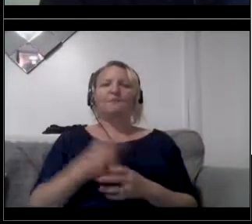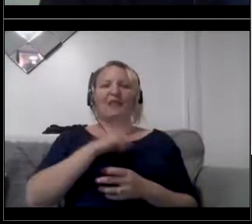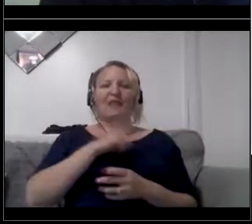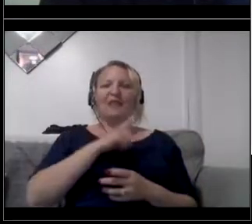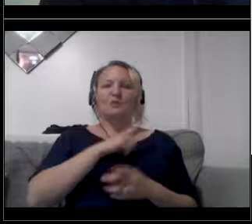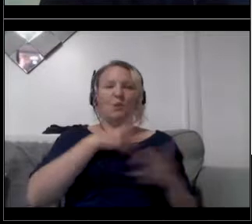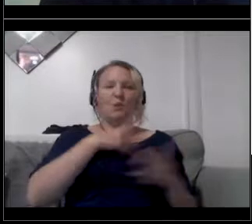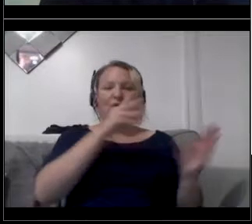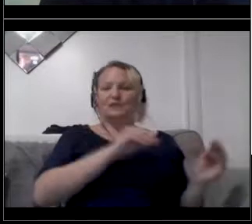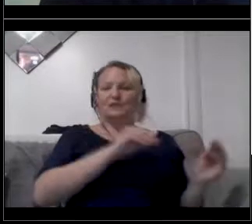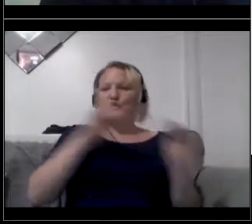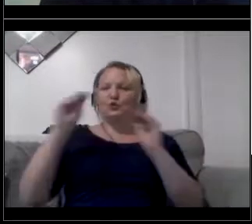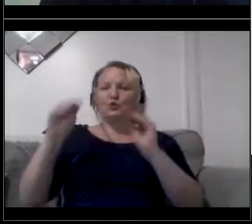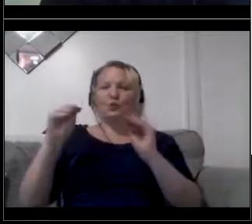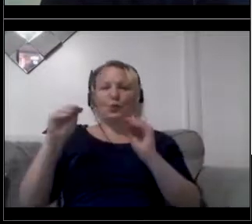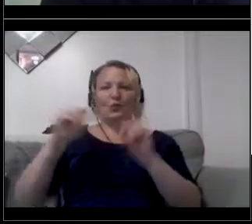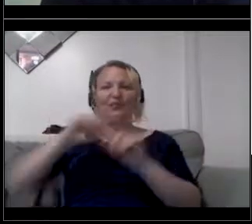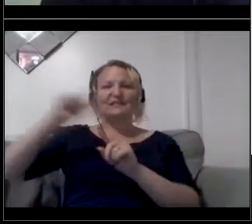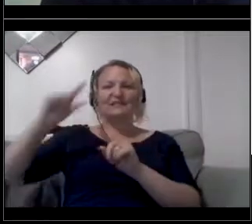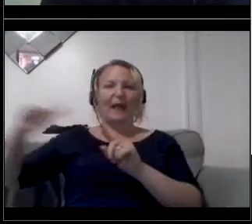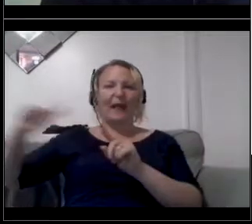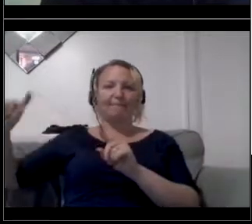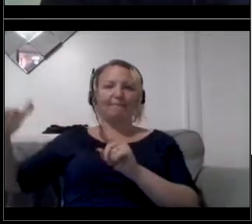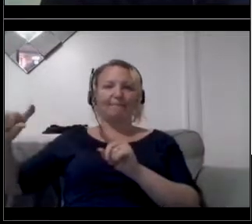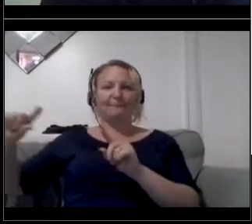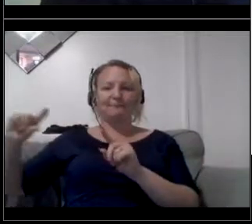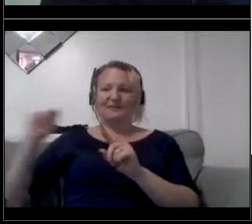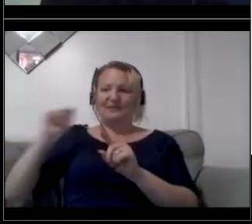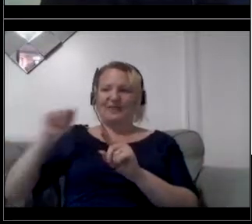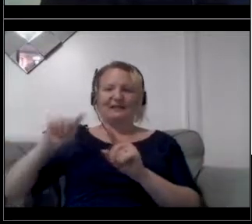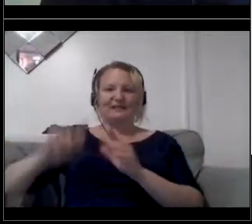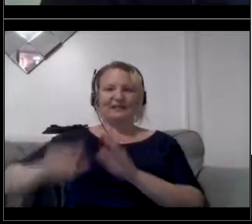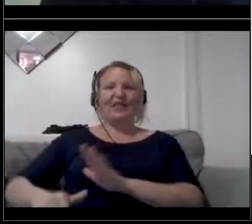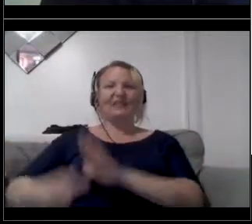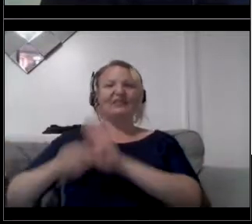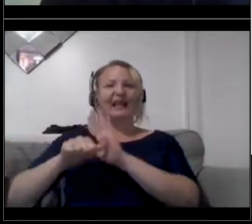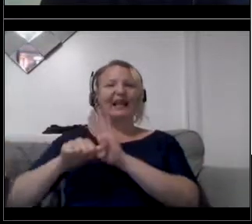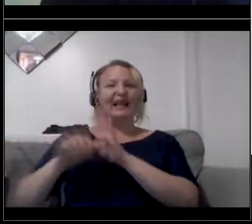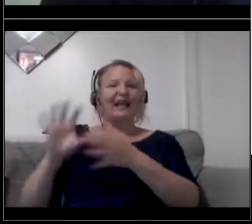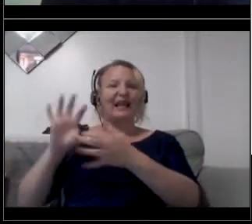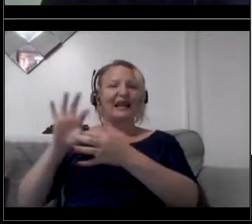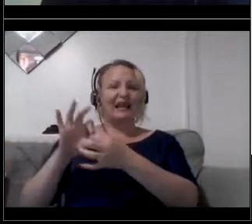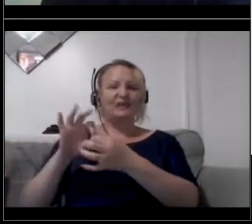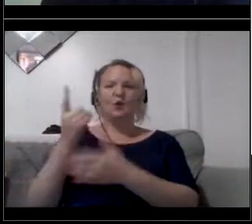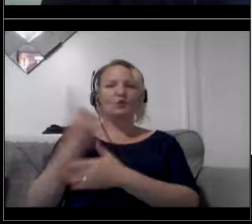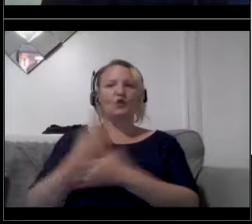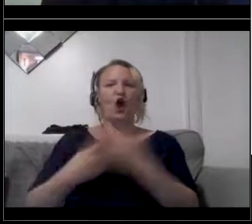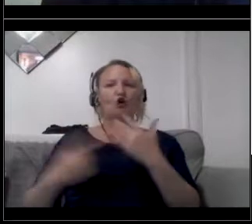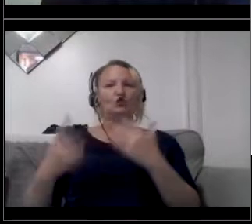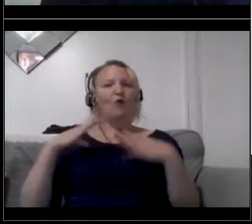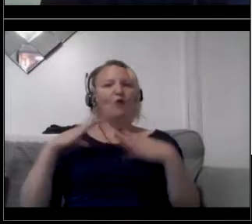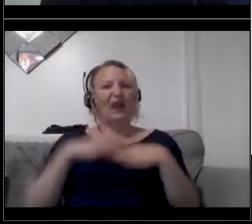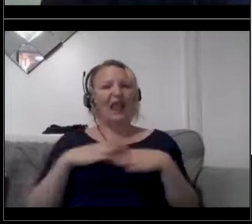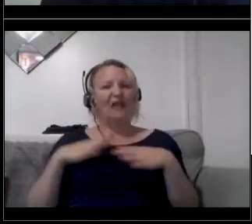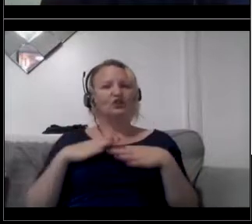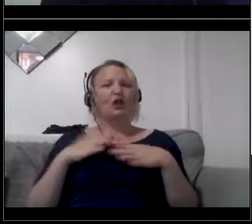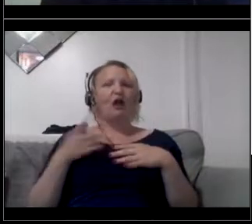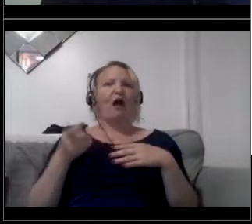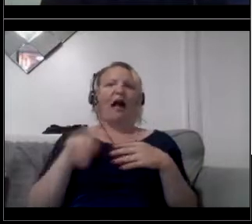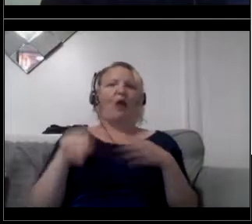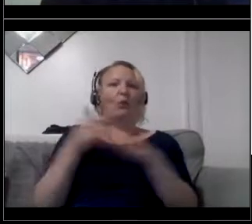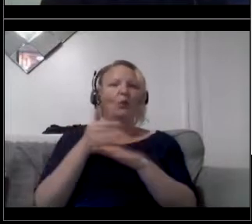key link that we believe is needed, not just for leisure work journeys, but particularly